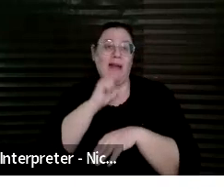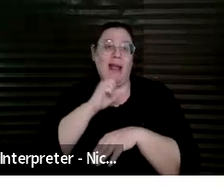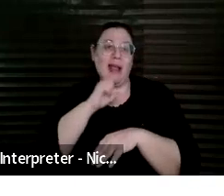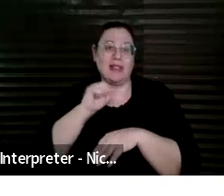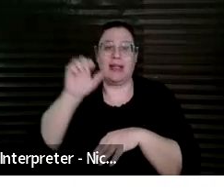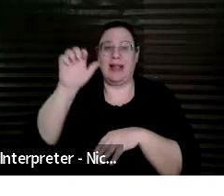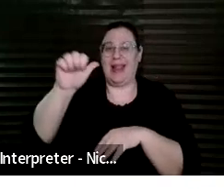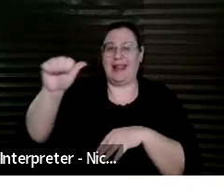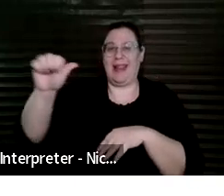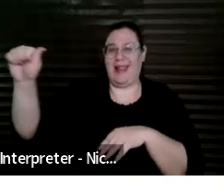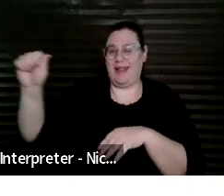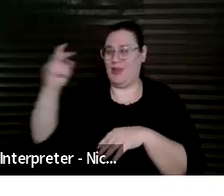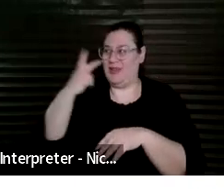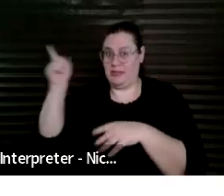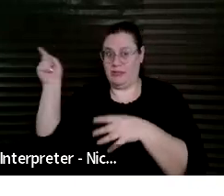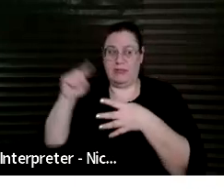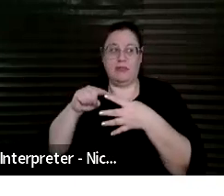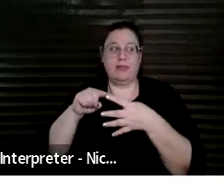which are non-profits